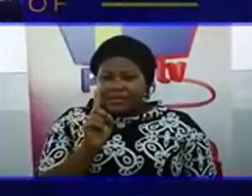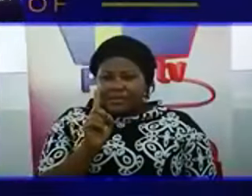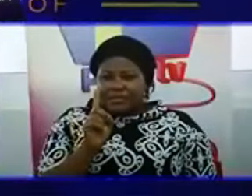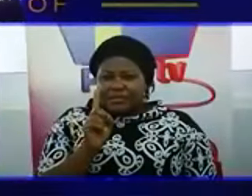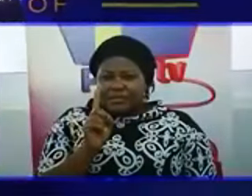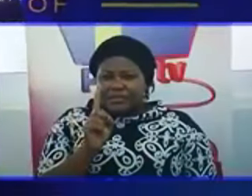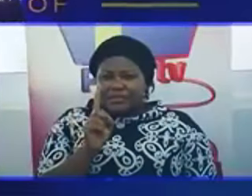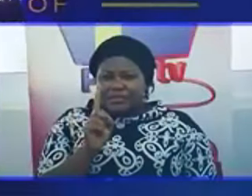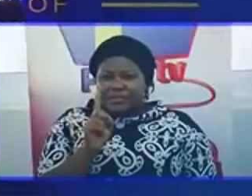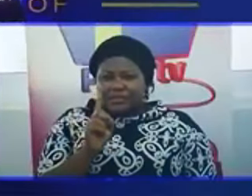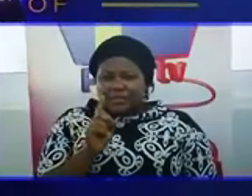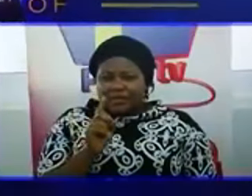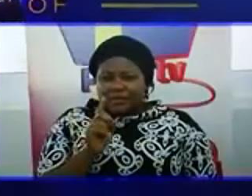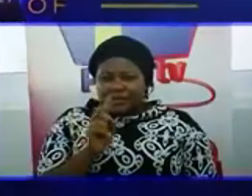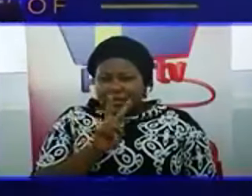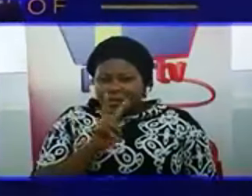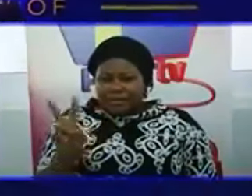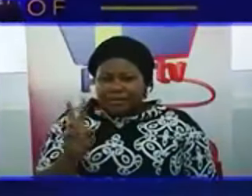1 from verse